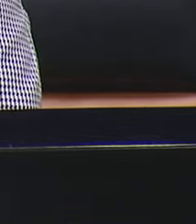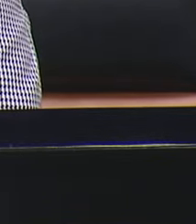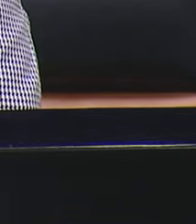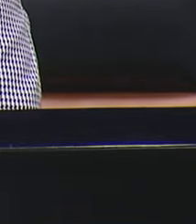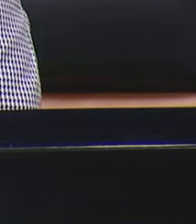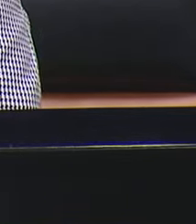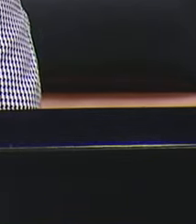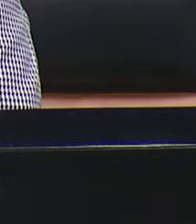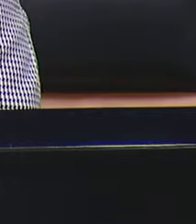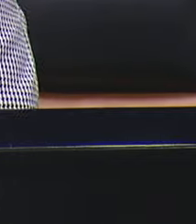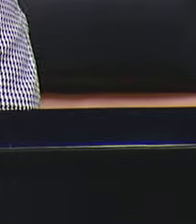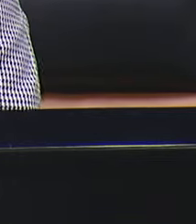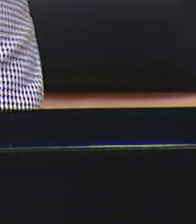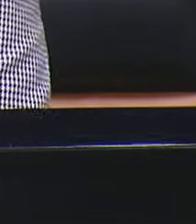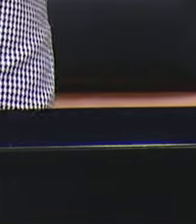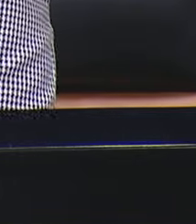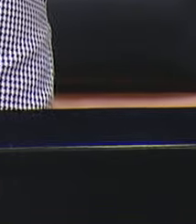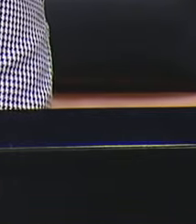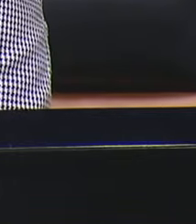but it's a good suggestion.